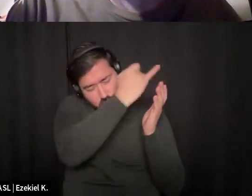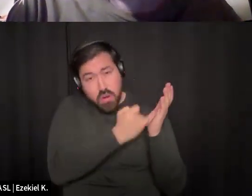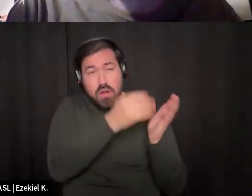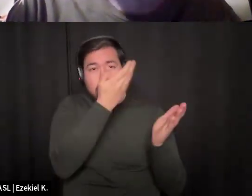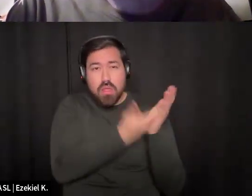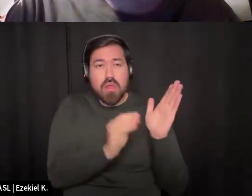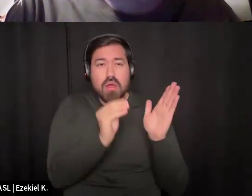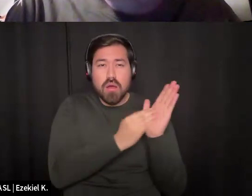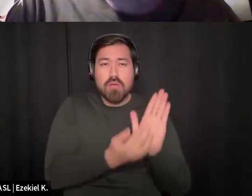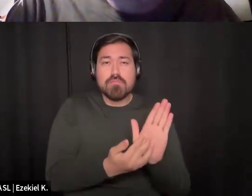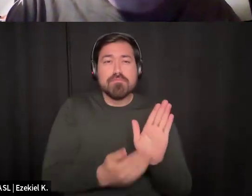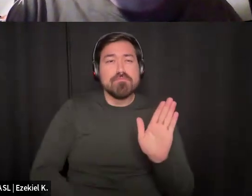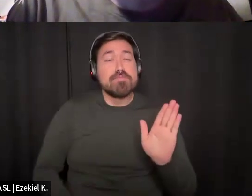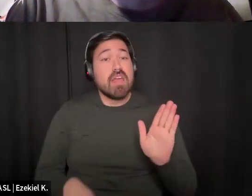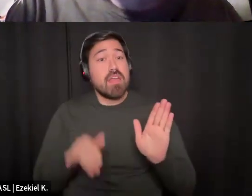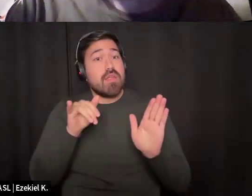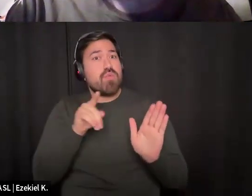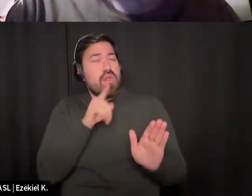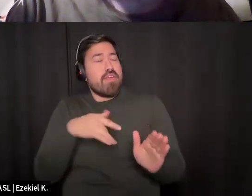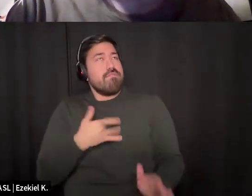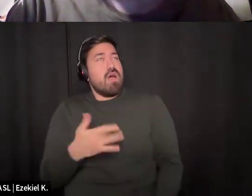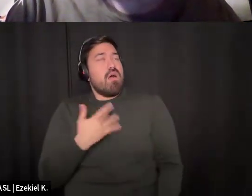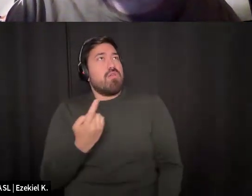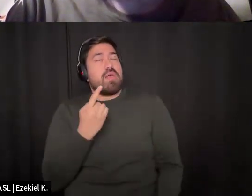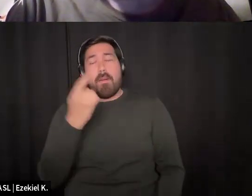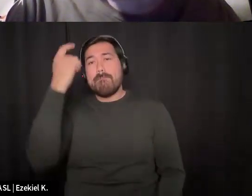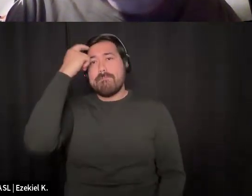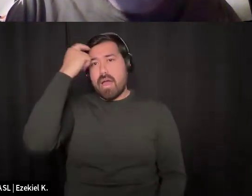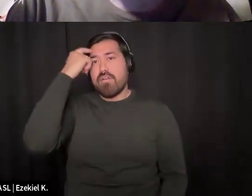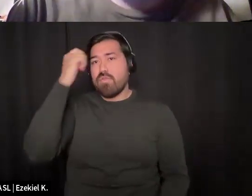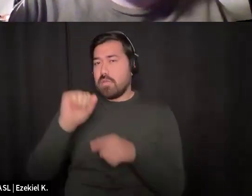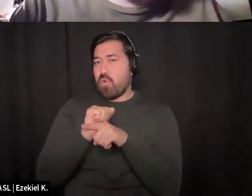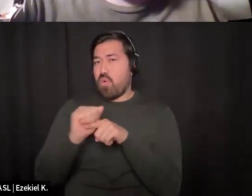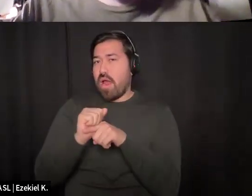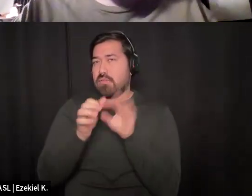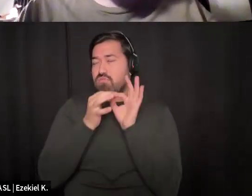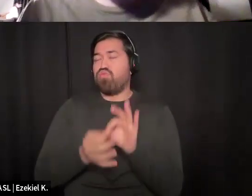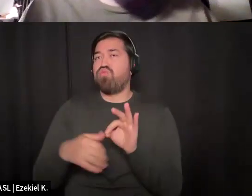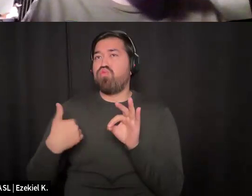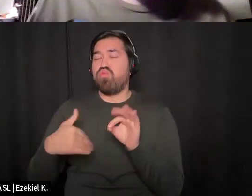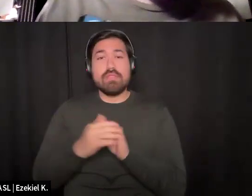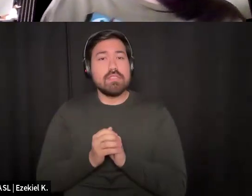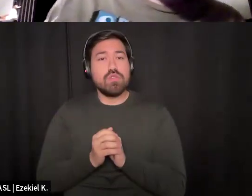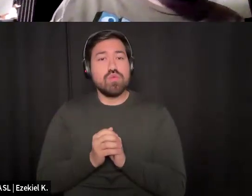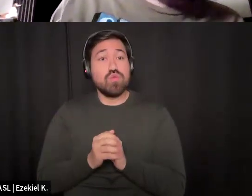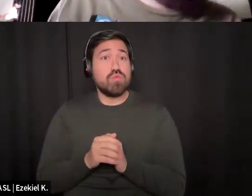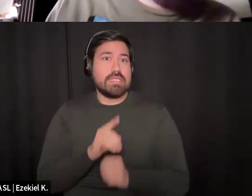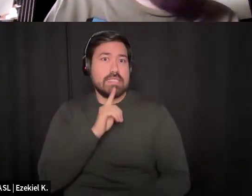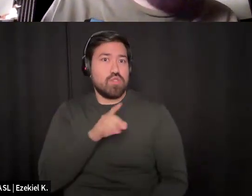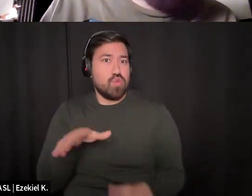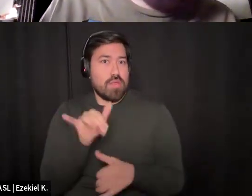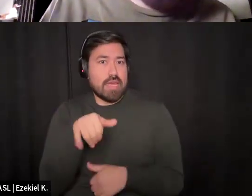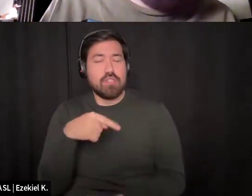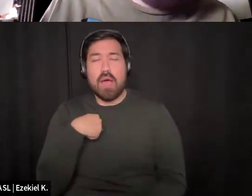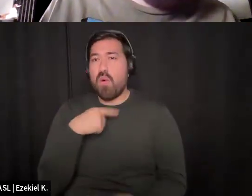them. And it felt very much like a mindfulness practice to be able to do that. And so I wanted to